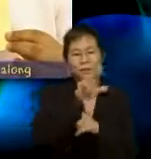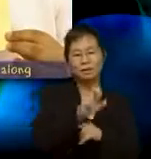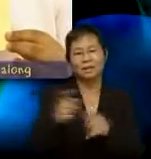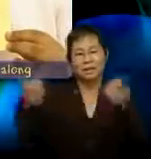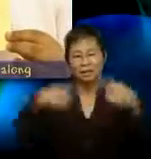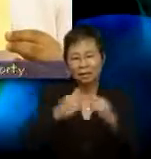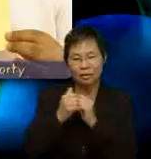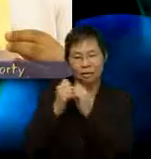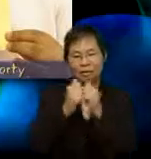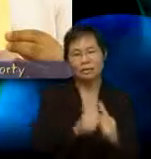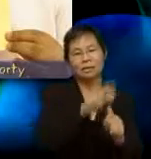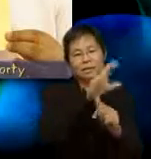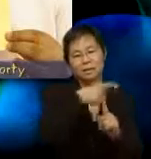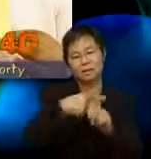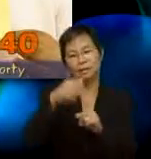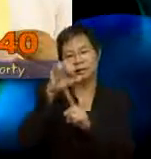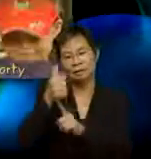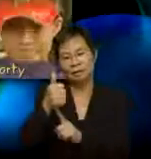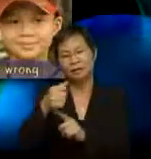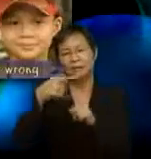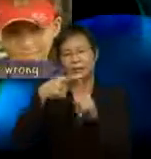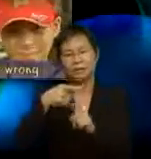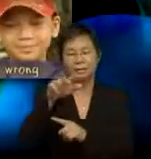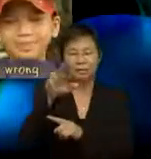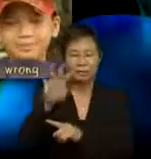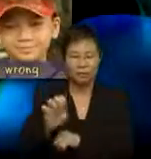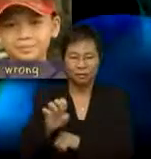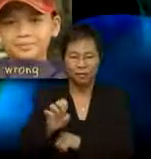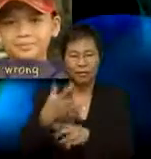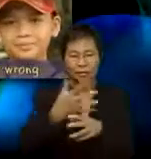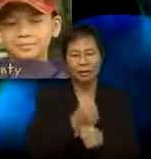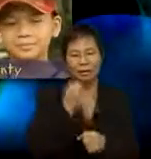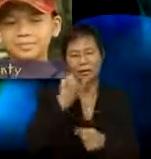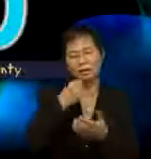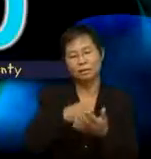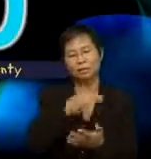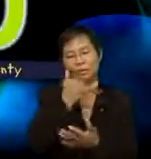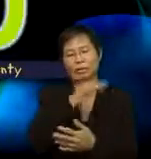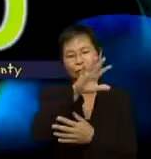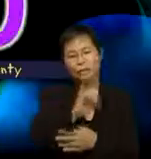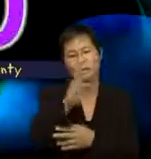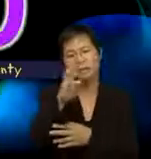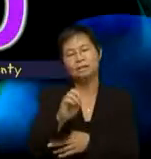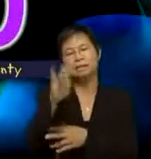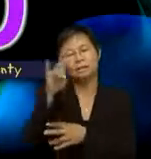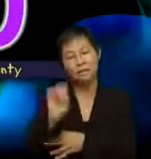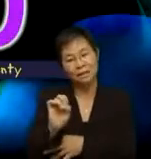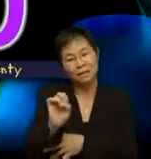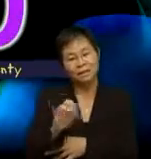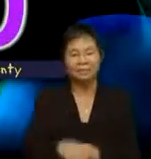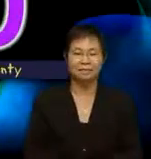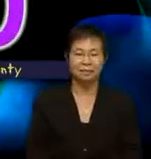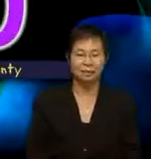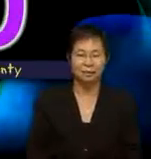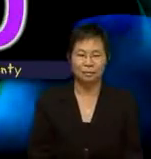comes along. At 10 you get 40, you just can't get it wrong. 50, 60, 70,